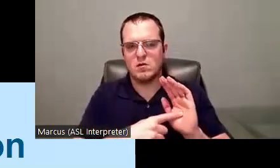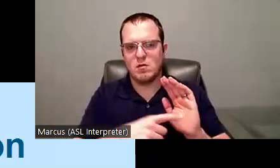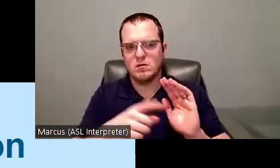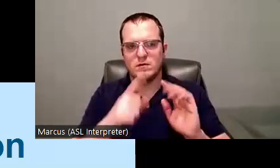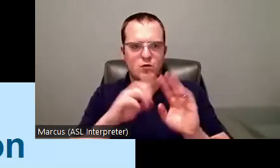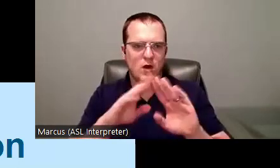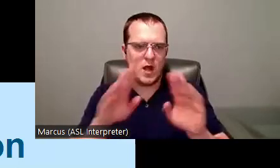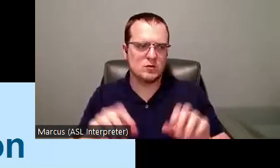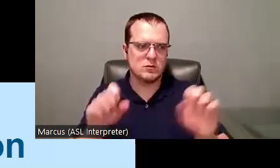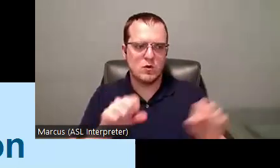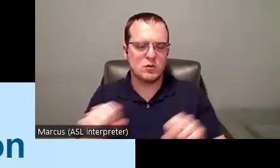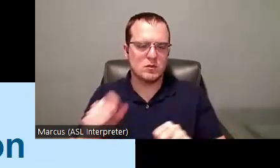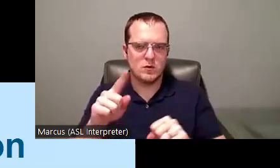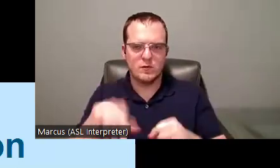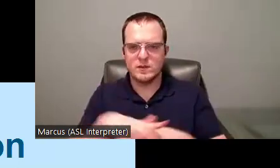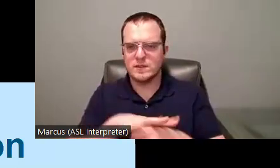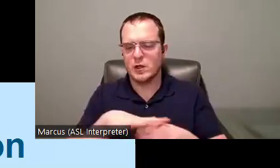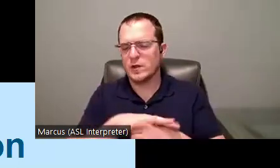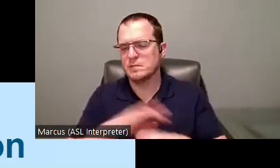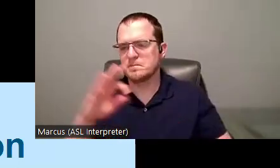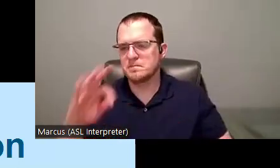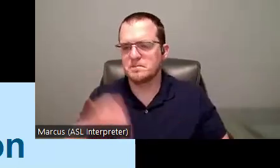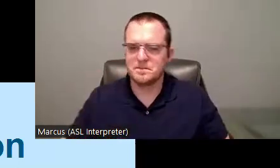of potential in our region.